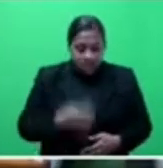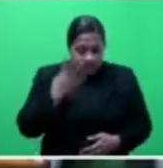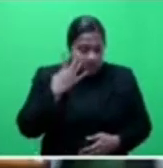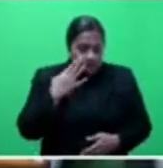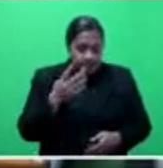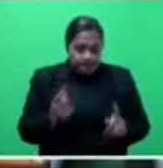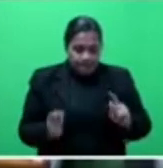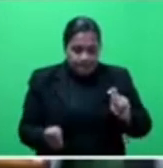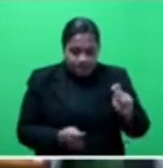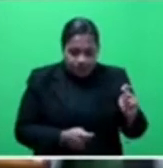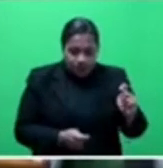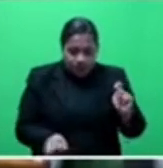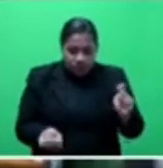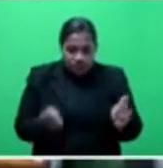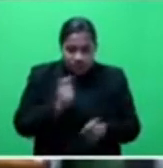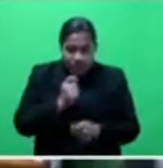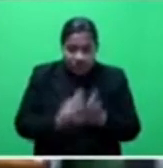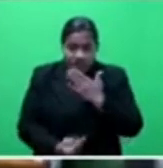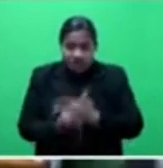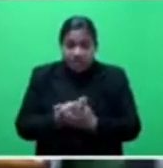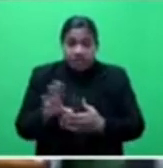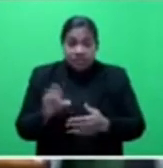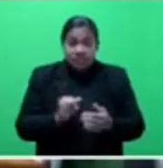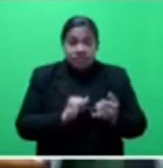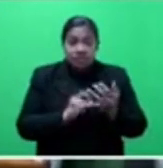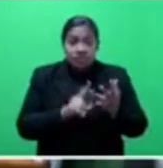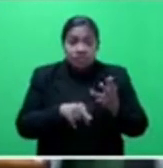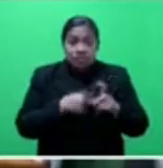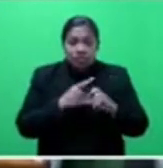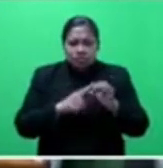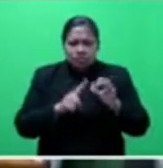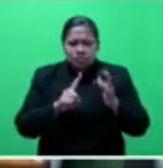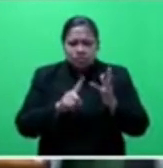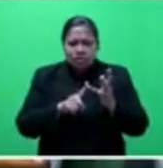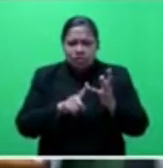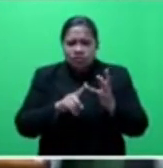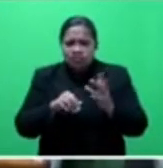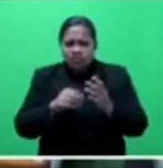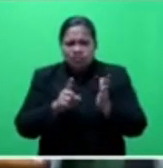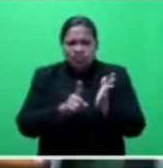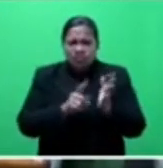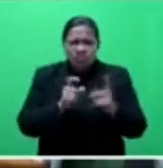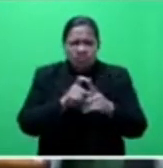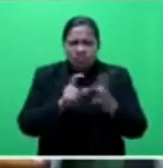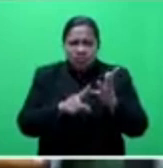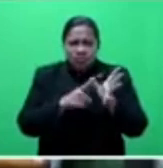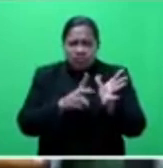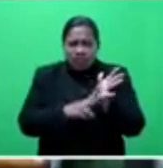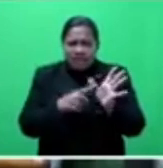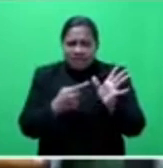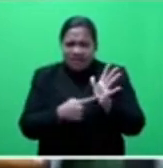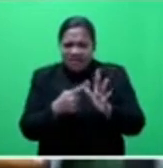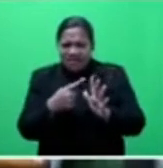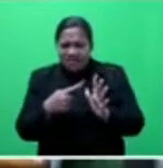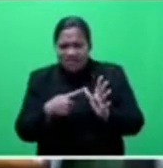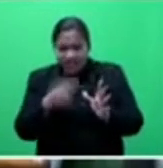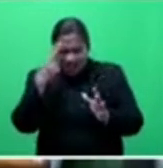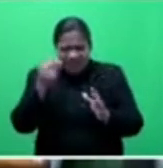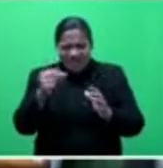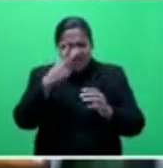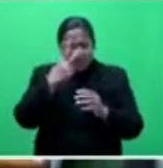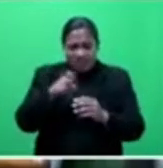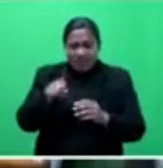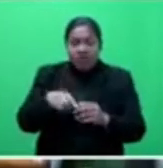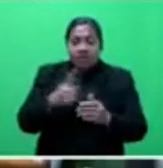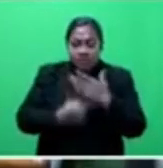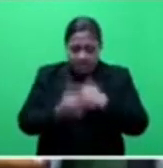from Sonko Watani Lewani Bonoa to SODELPA, I remained one of the founding members of the party. At the time of